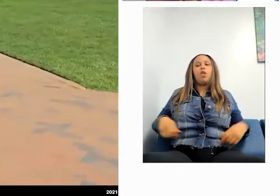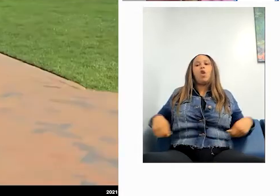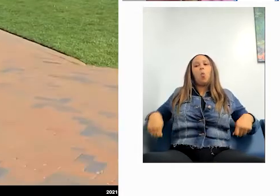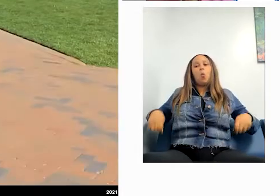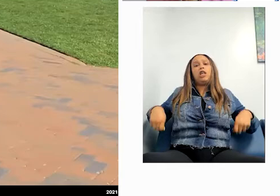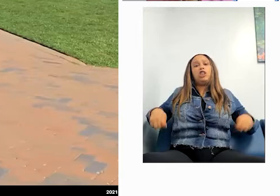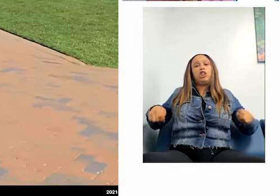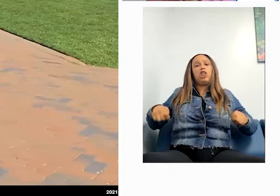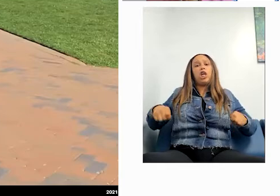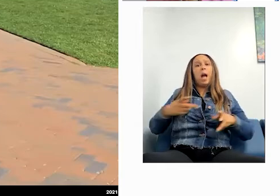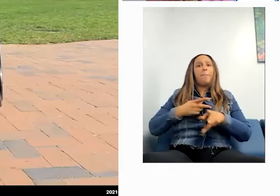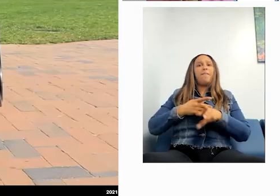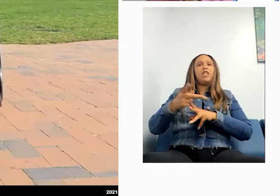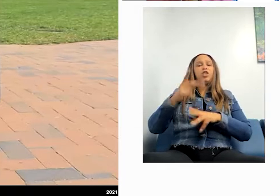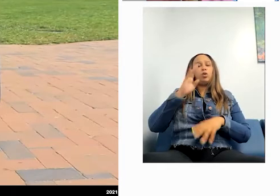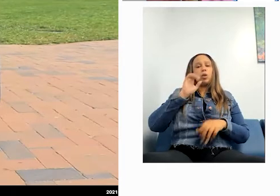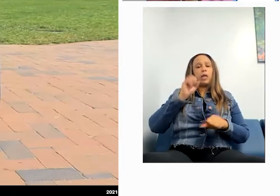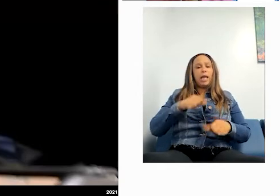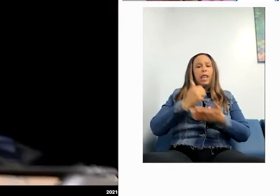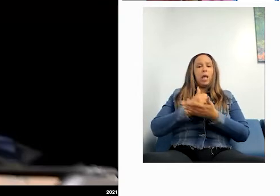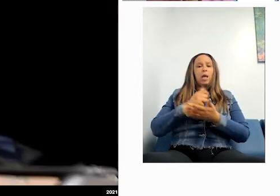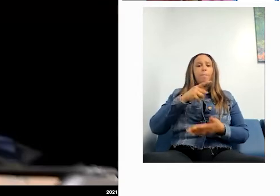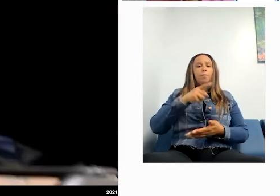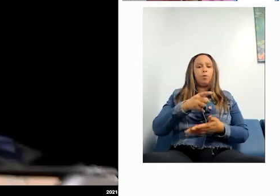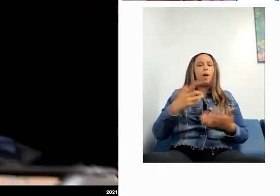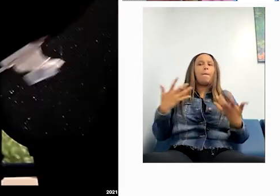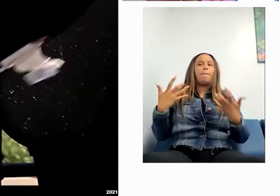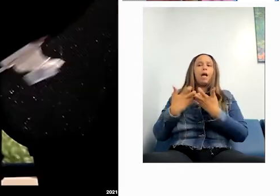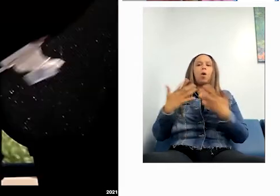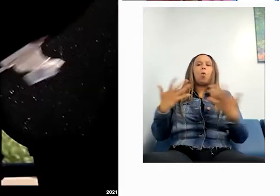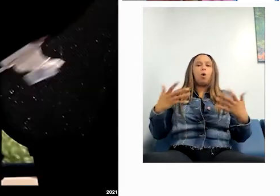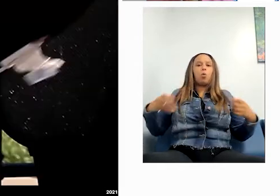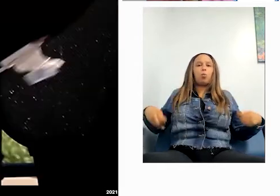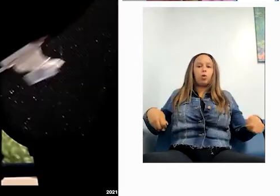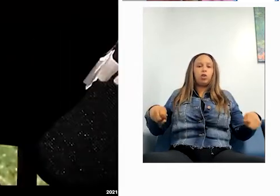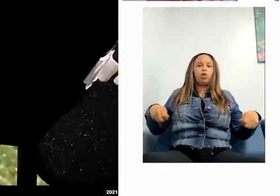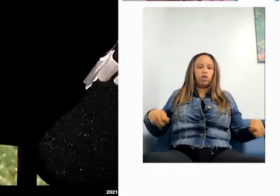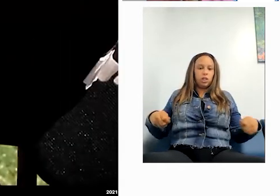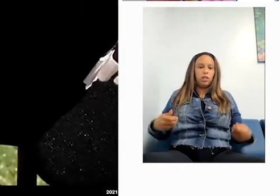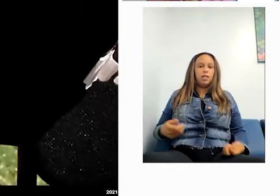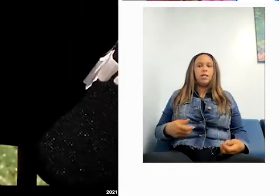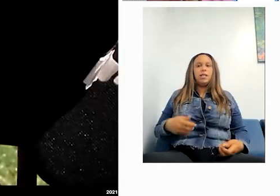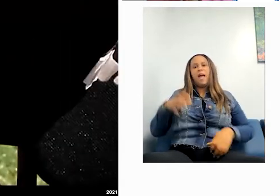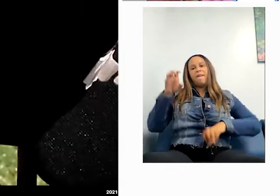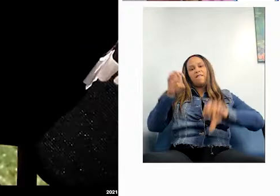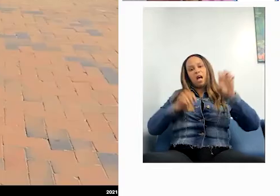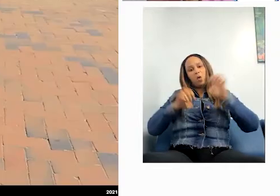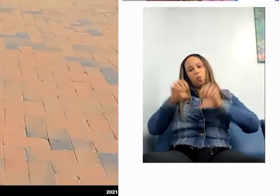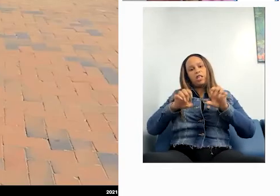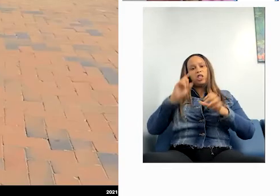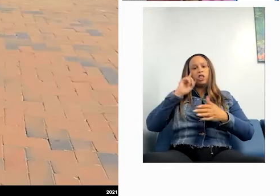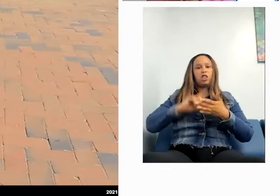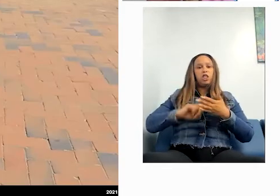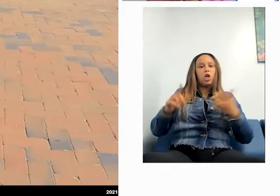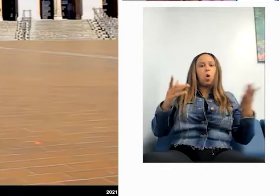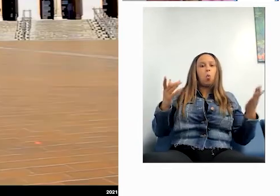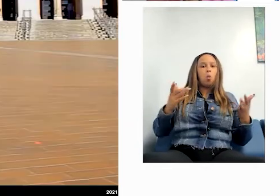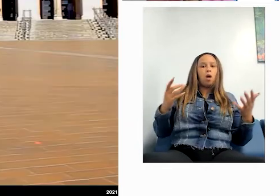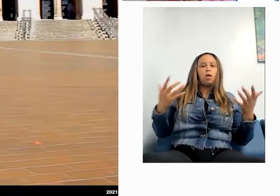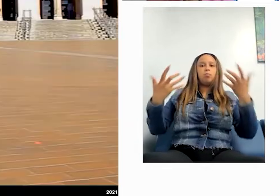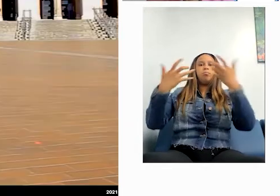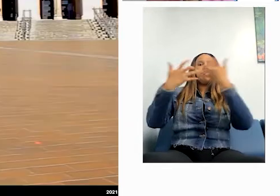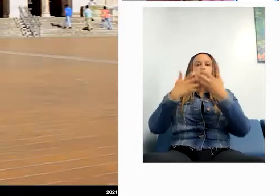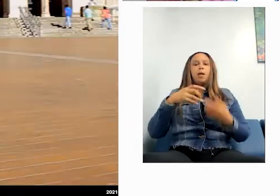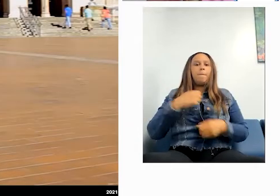these decisions over your lifetime. Continually reevaluating your wheelchair seating and technique will help you preserve your shoulders,